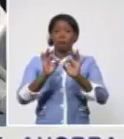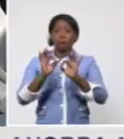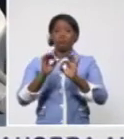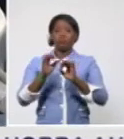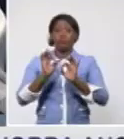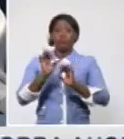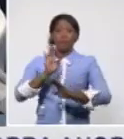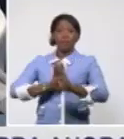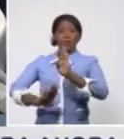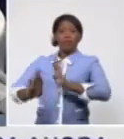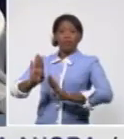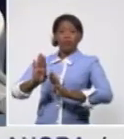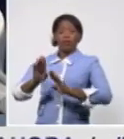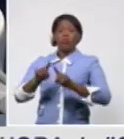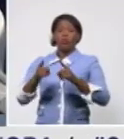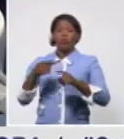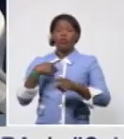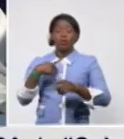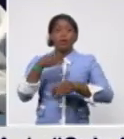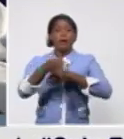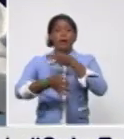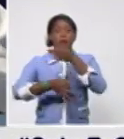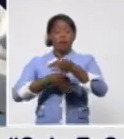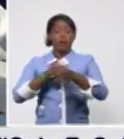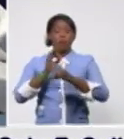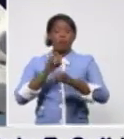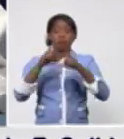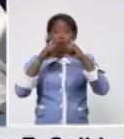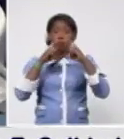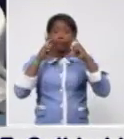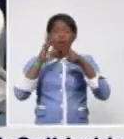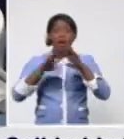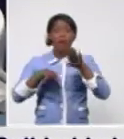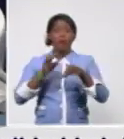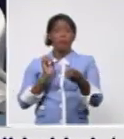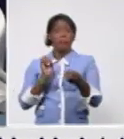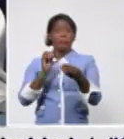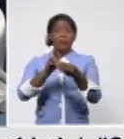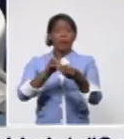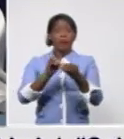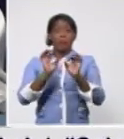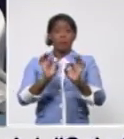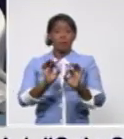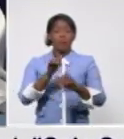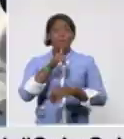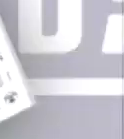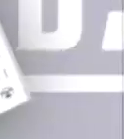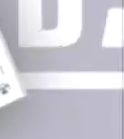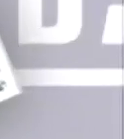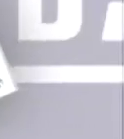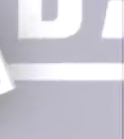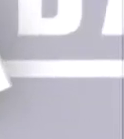This is the information we have on the behavior of the pandemic in Cuba and the world.